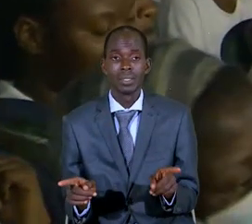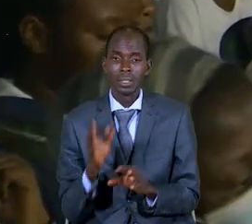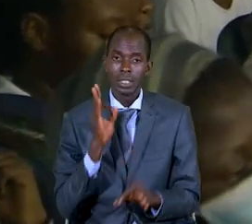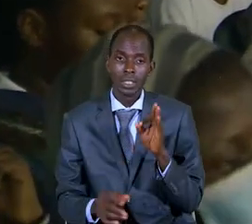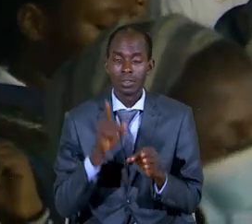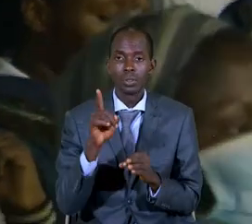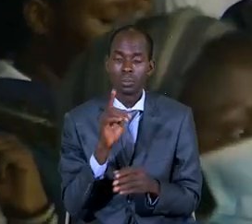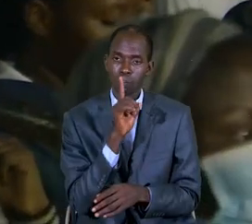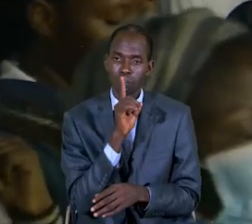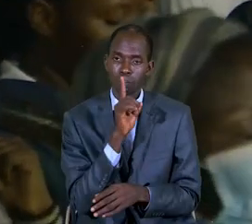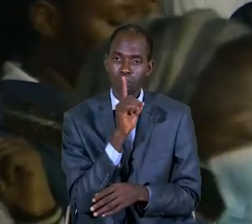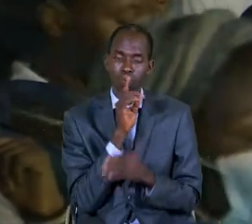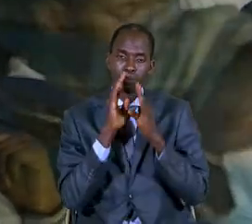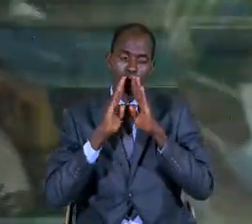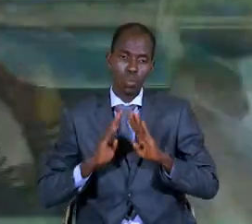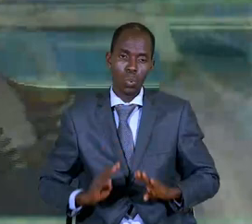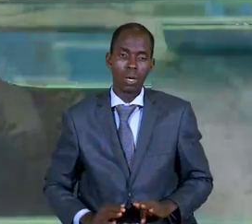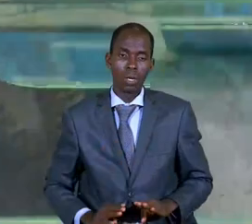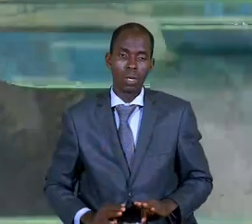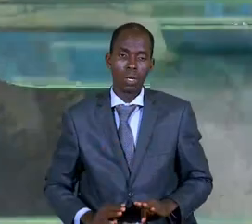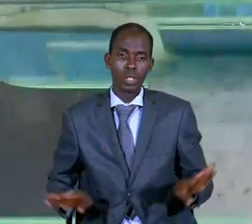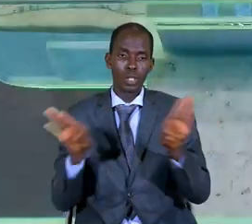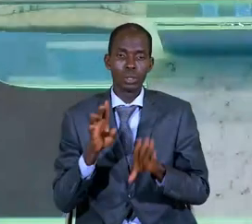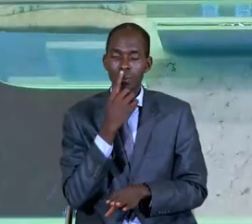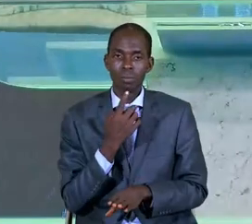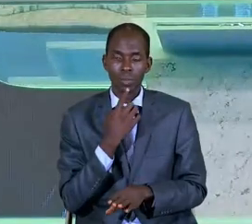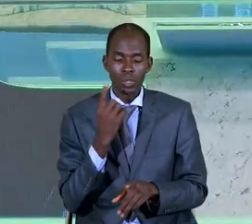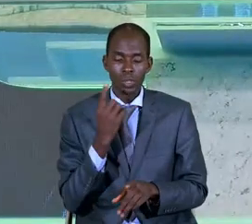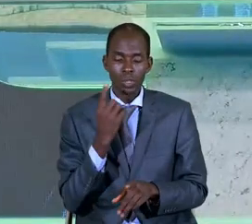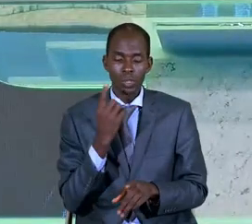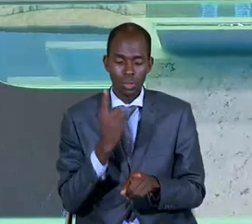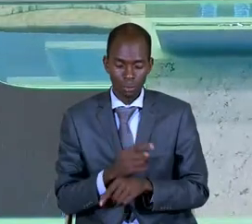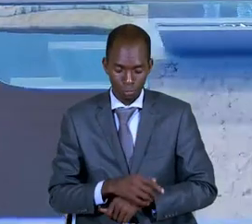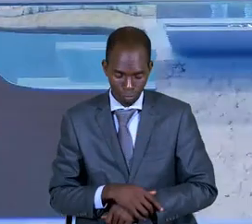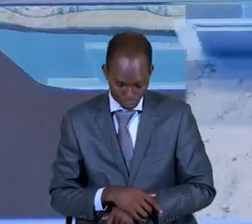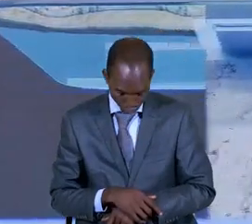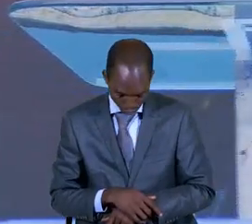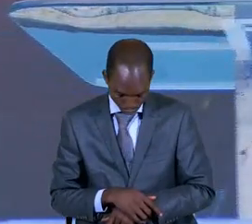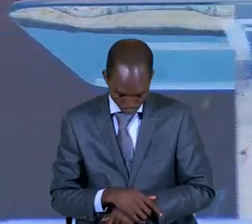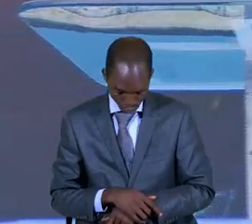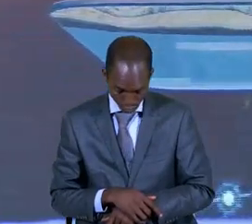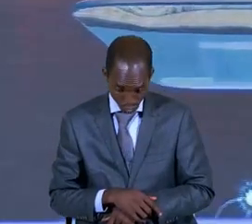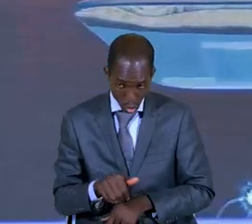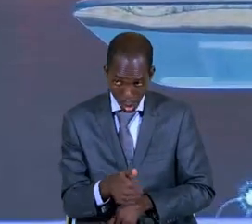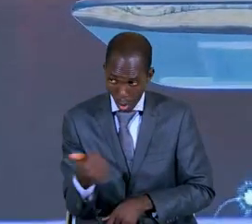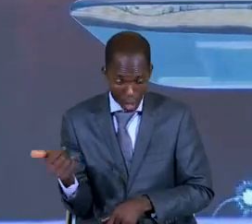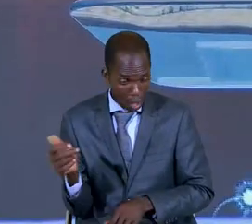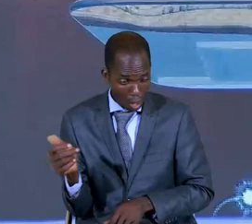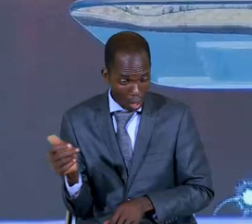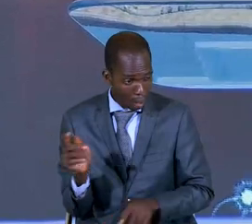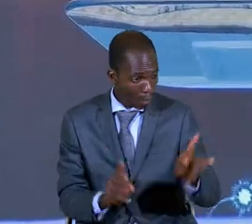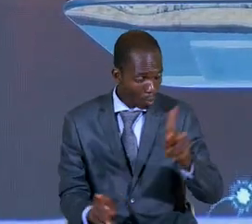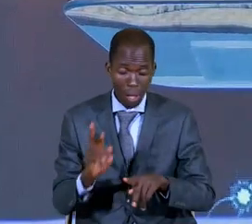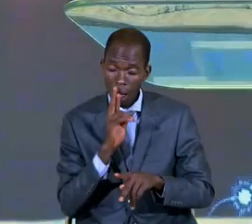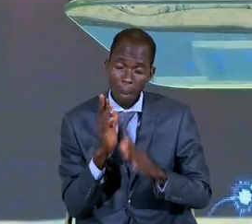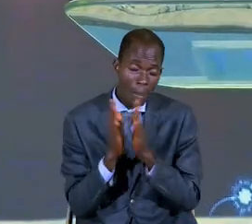quiet, close your mouth, drop your head, and then other people are saying, Lord, I'm